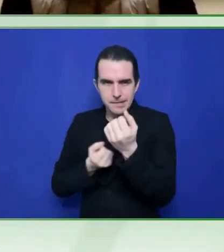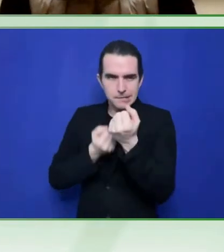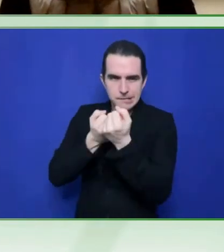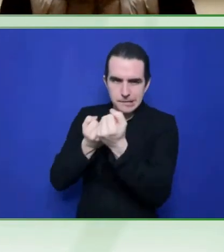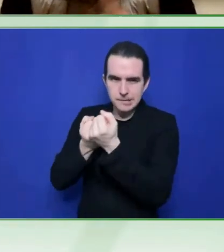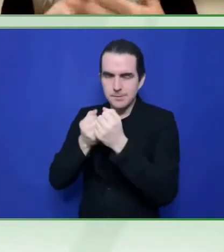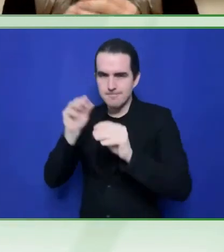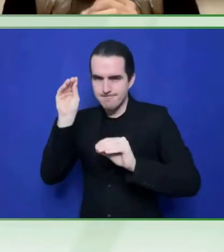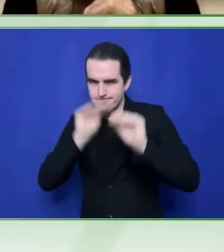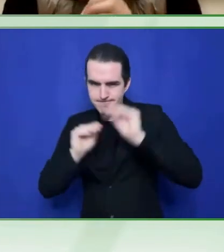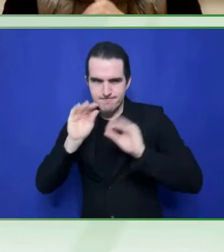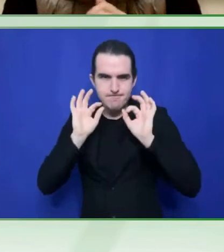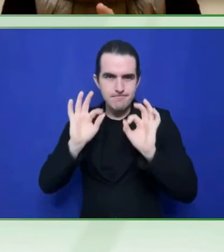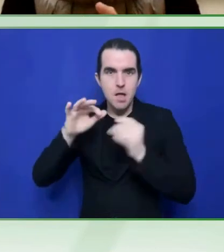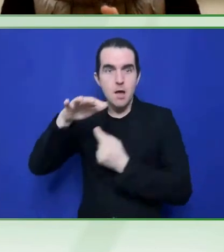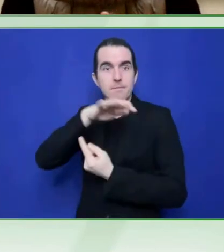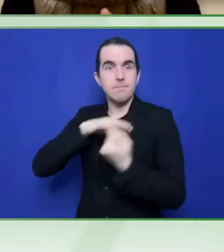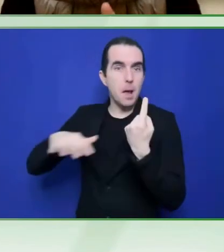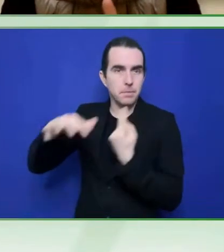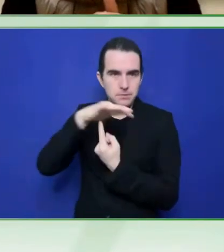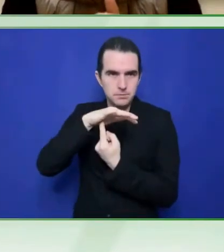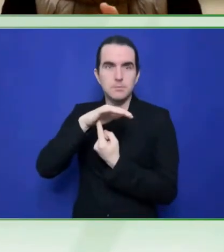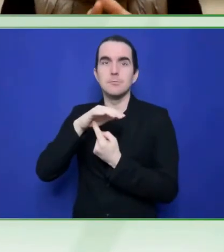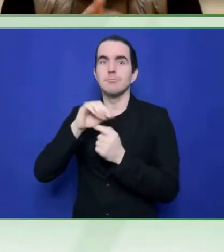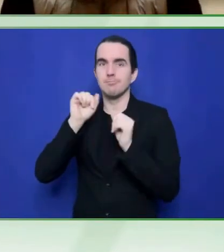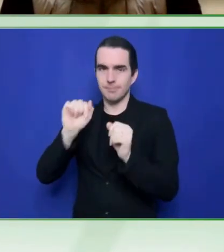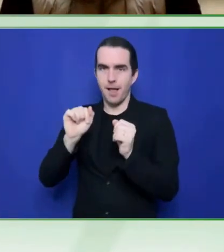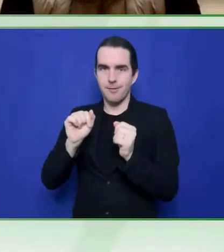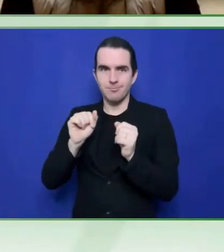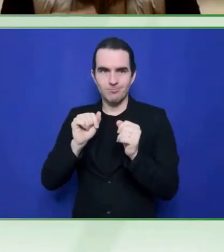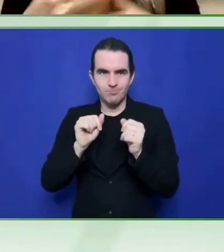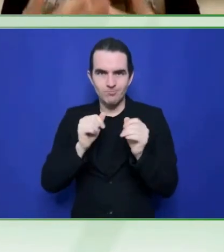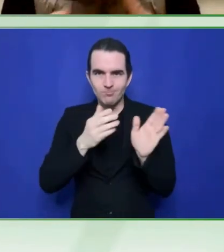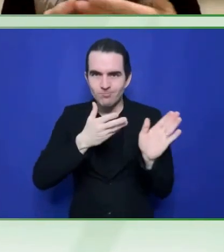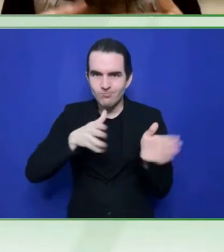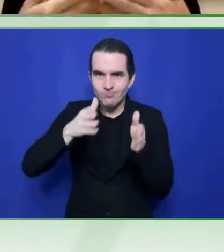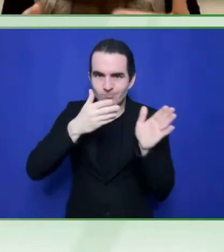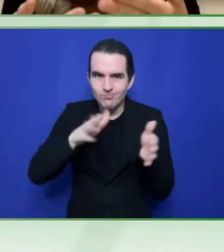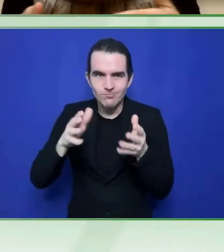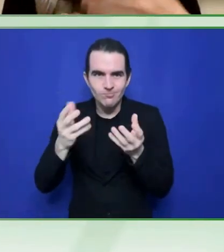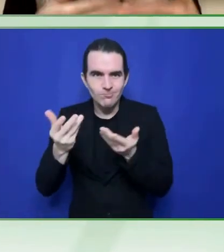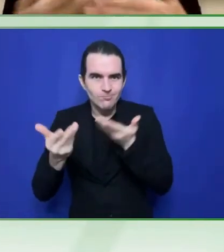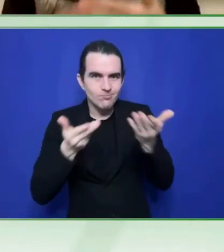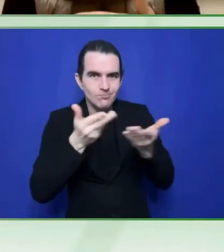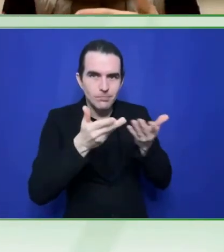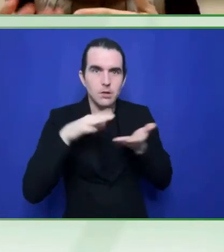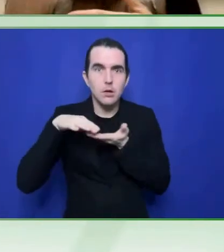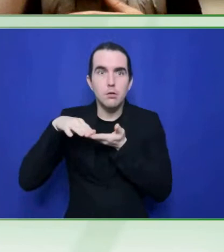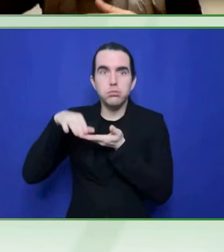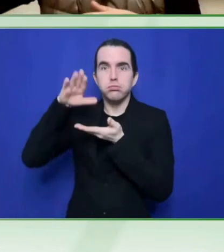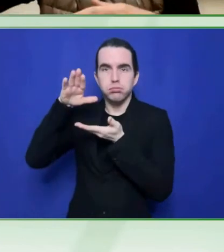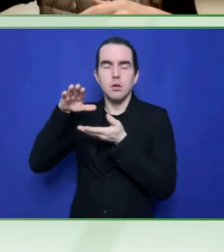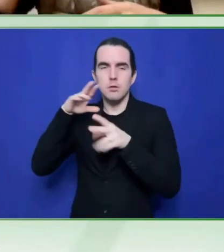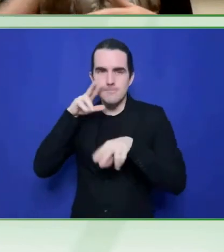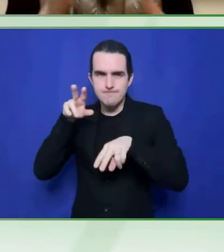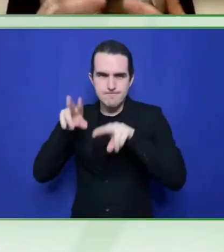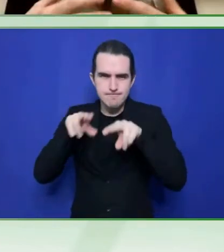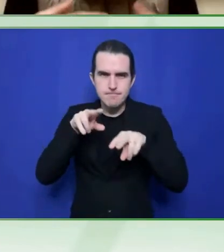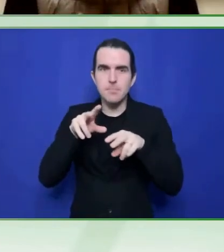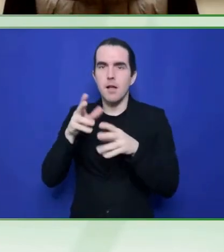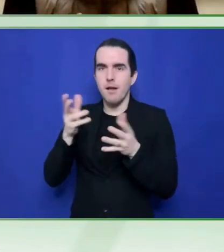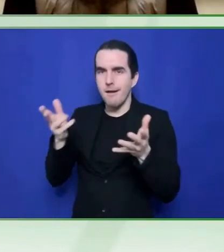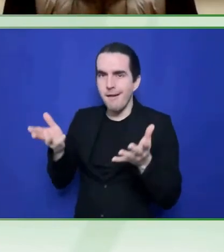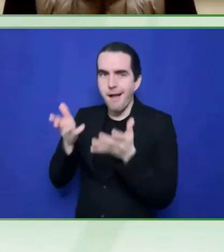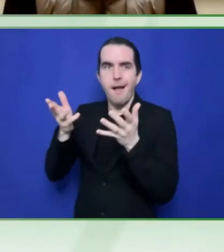Factory. Yeah, next slide, please. Second reality is the service orientation that the market is going through. And